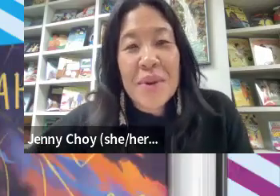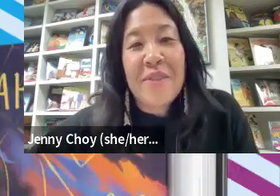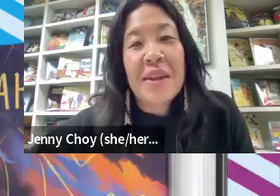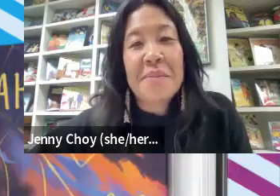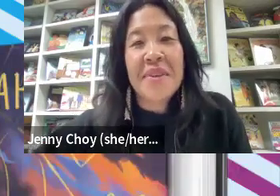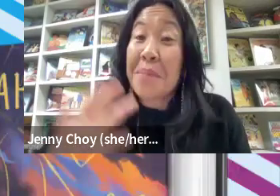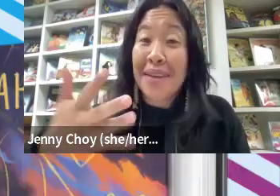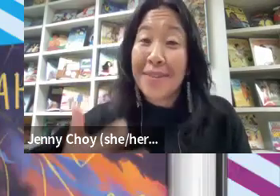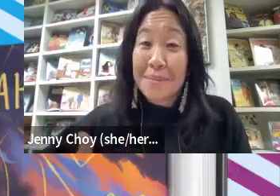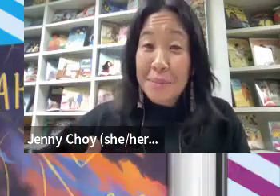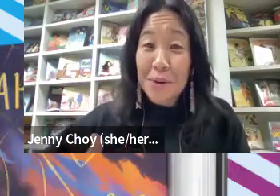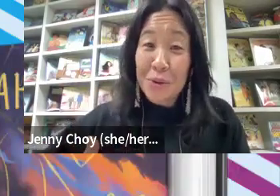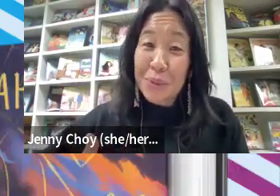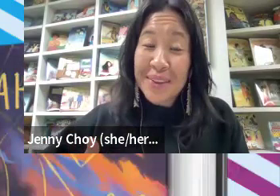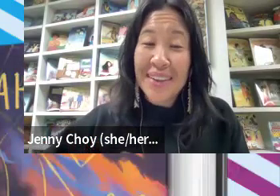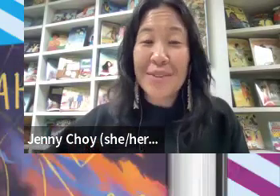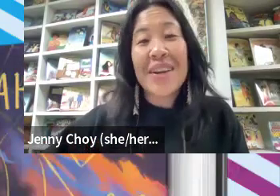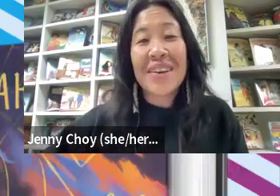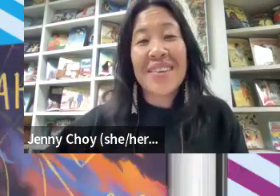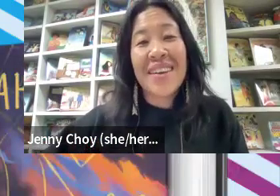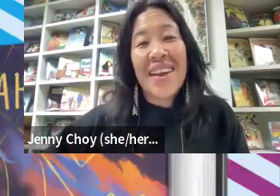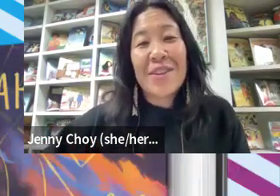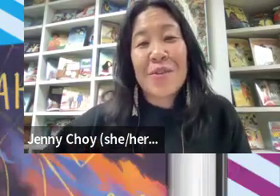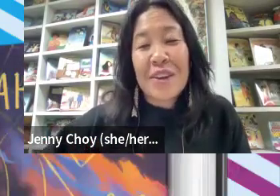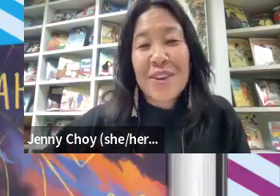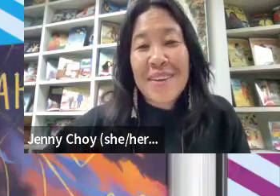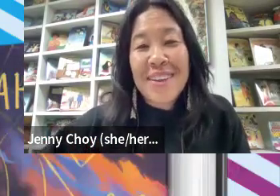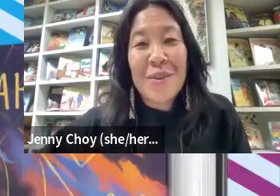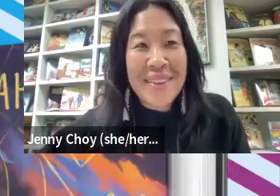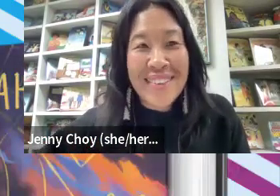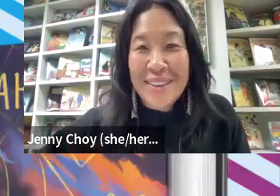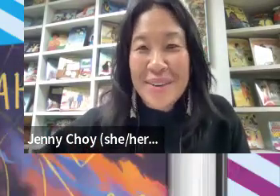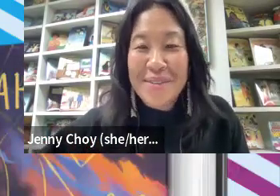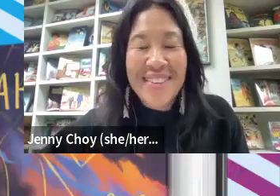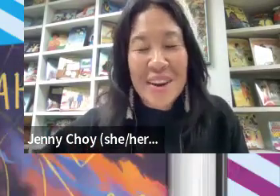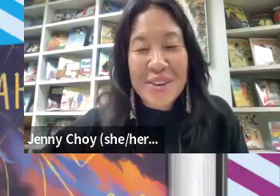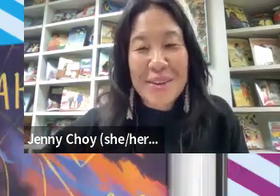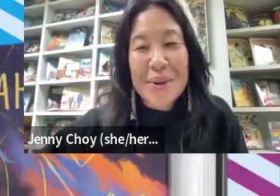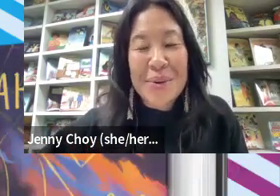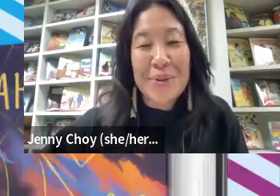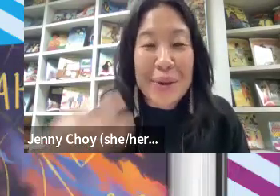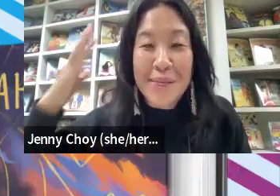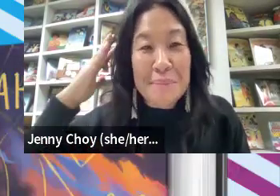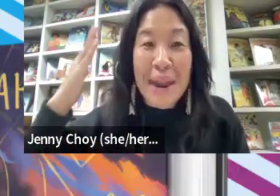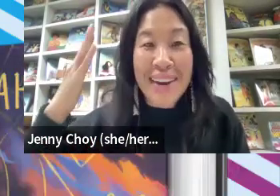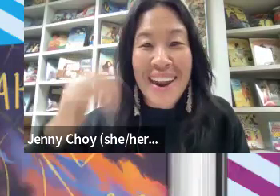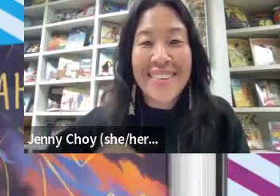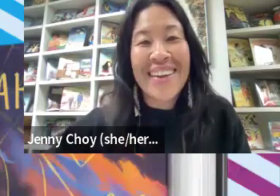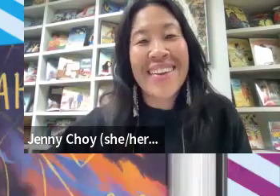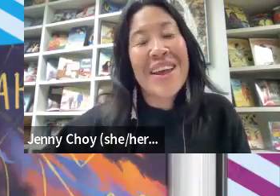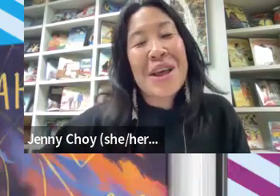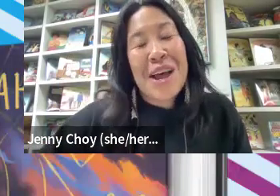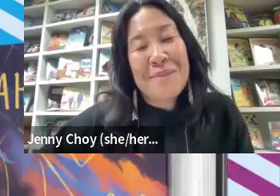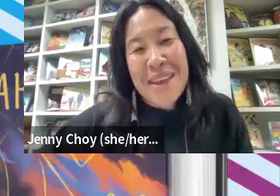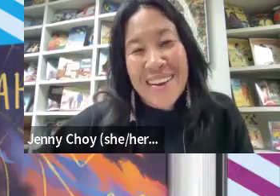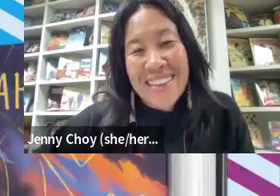way Twin Flames upends some typical tropes we see as readers. It's refreshing to have these twins that don't have the stereotypical joined at the mind